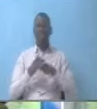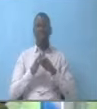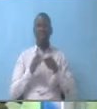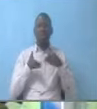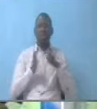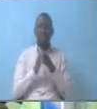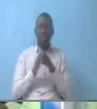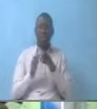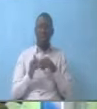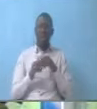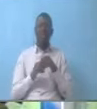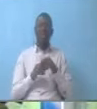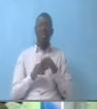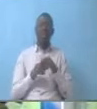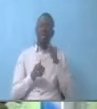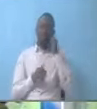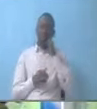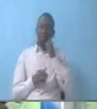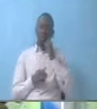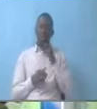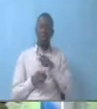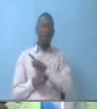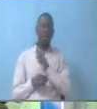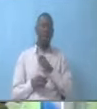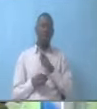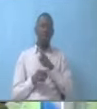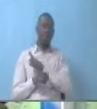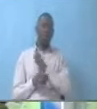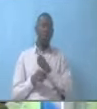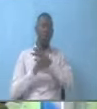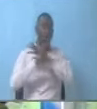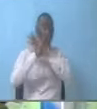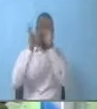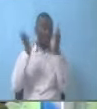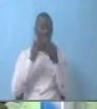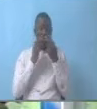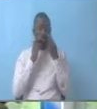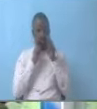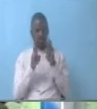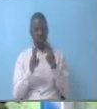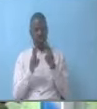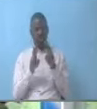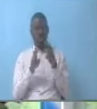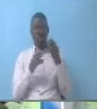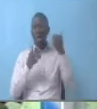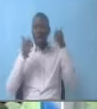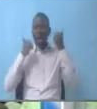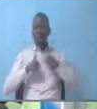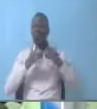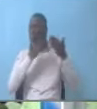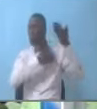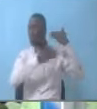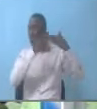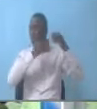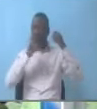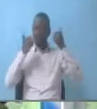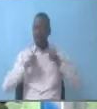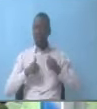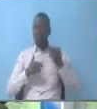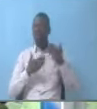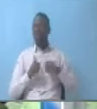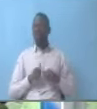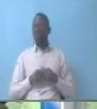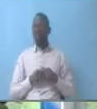And we all saw what was happening. As people were being